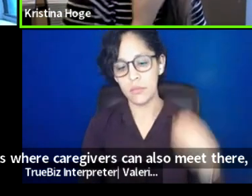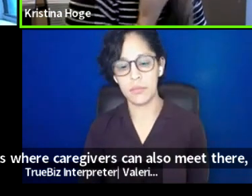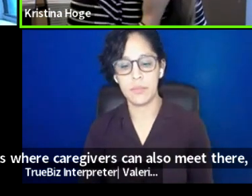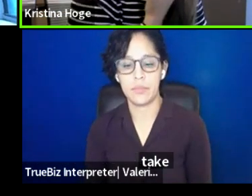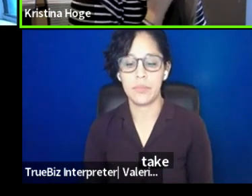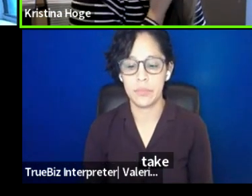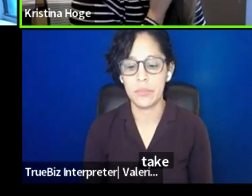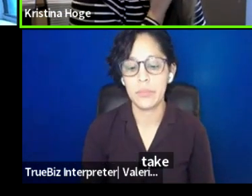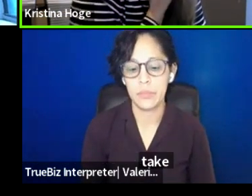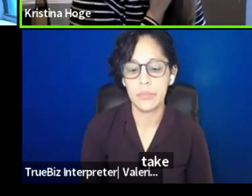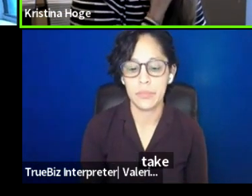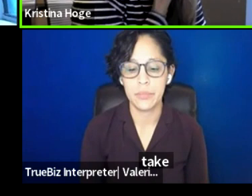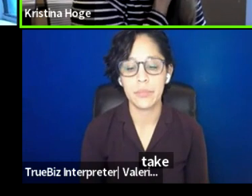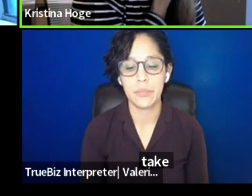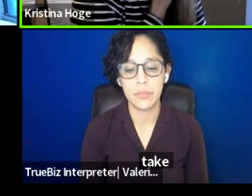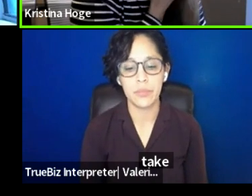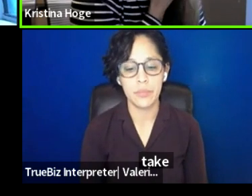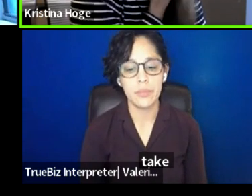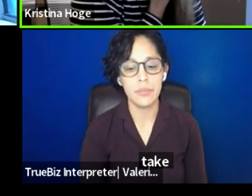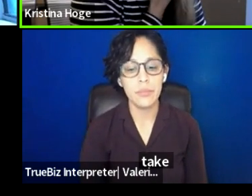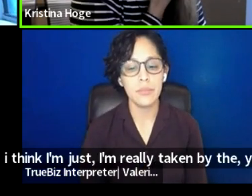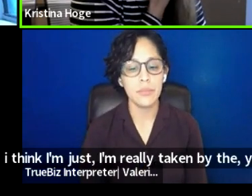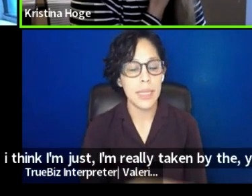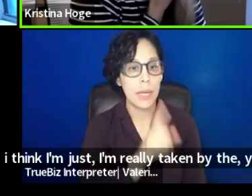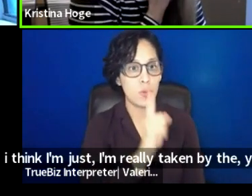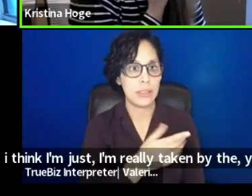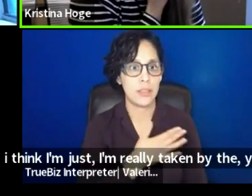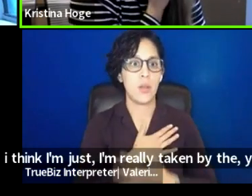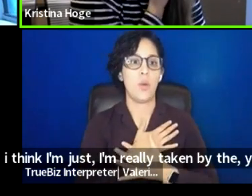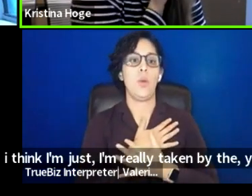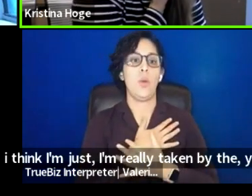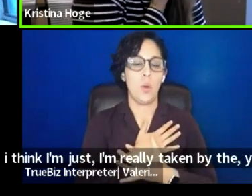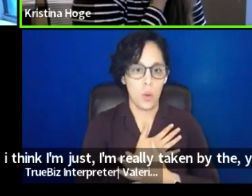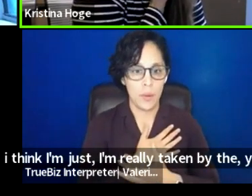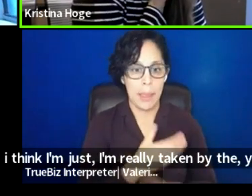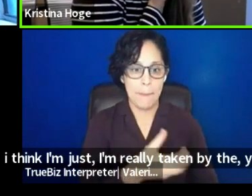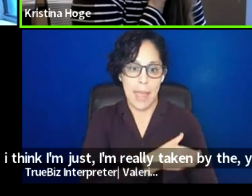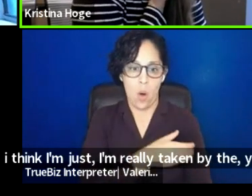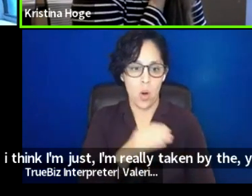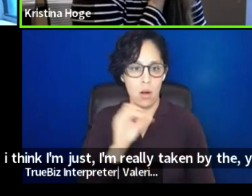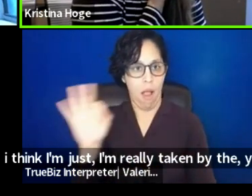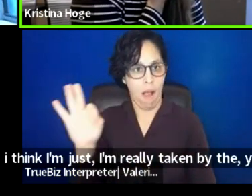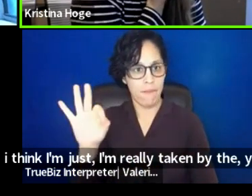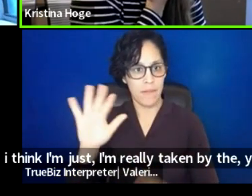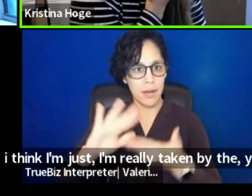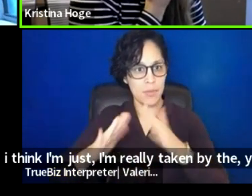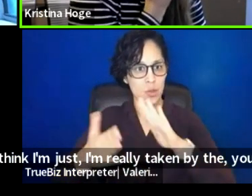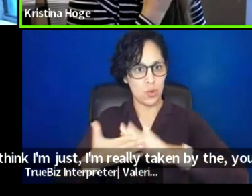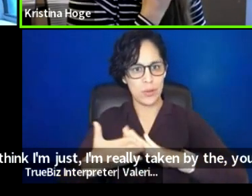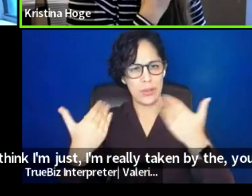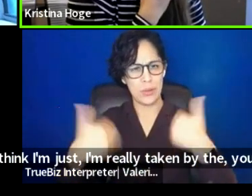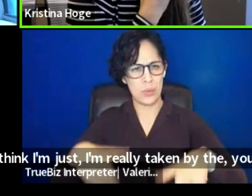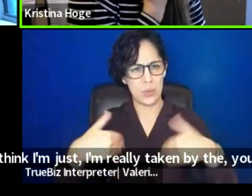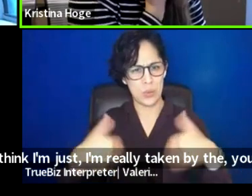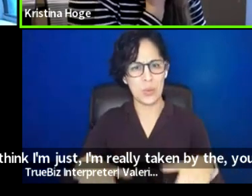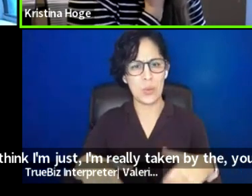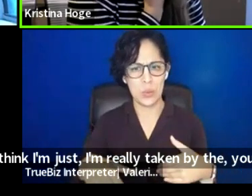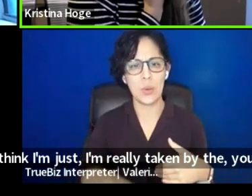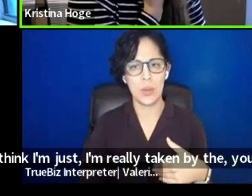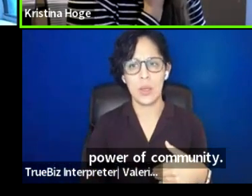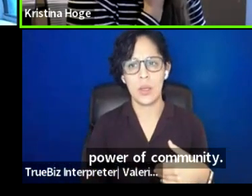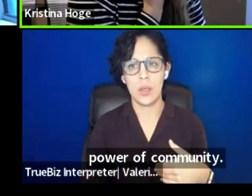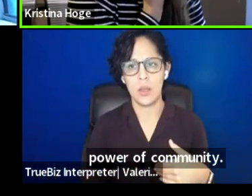I think I'm really taken by the, you know, the power of community, and that